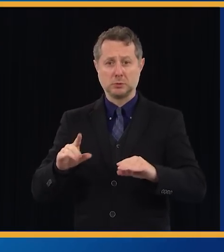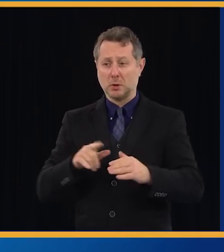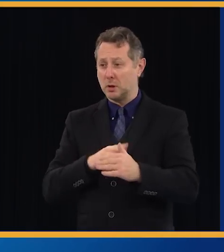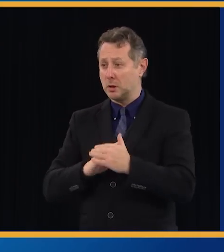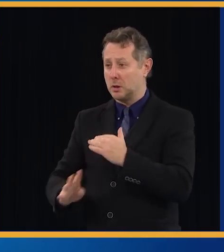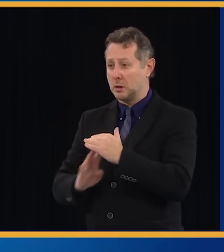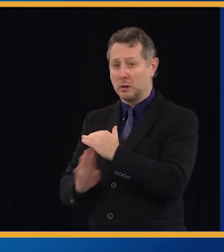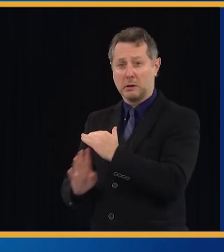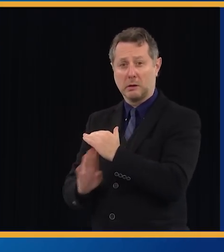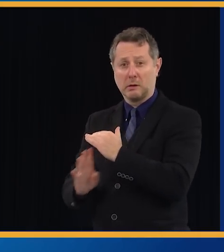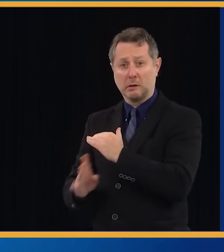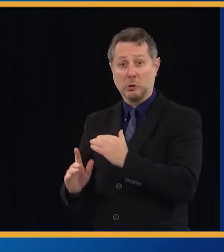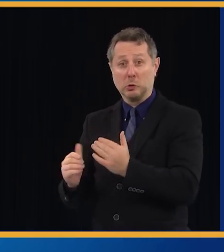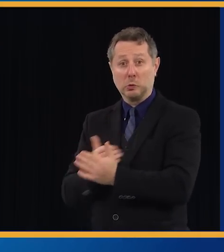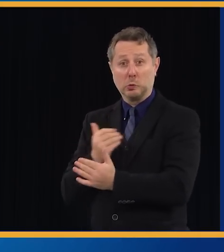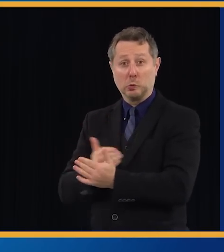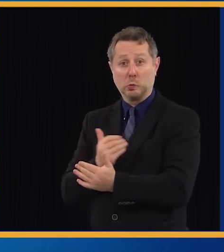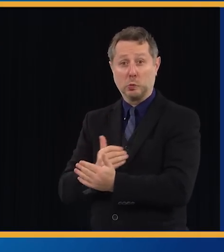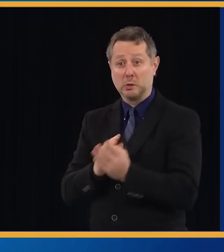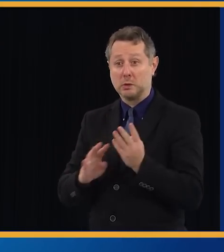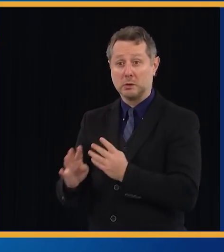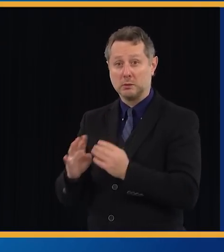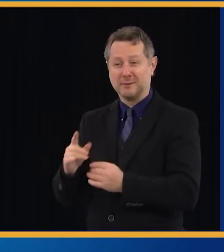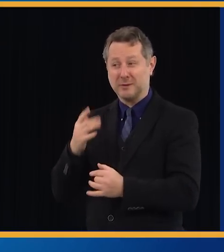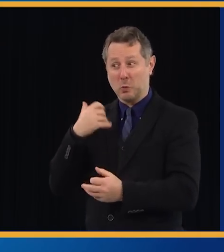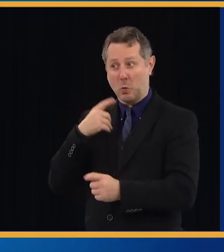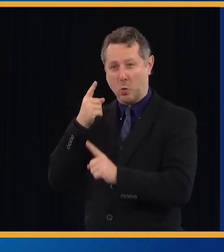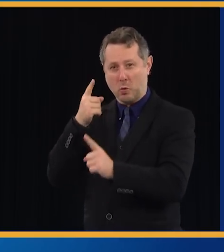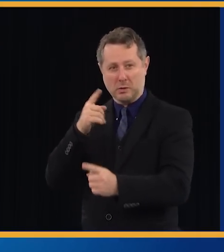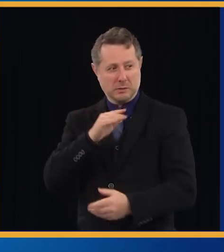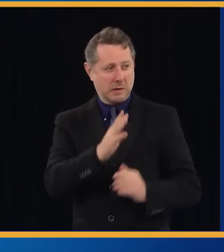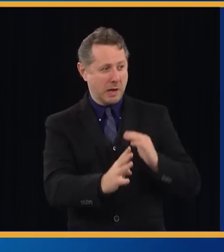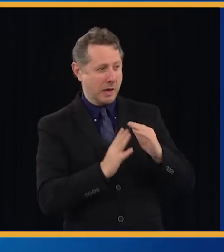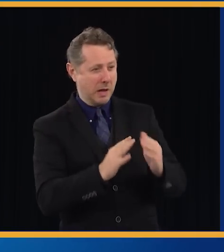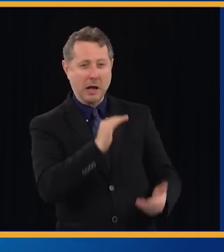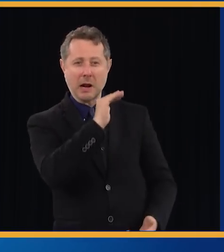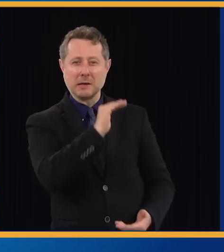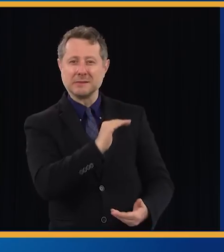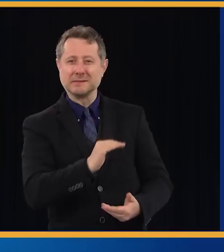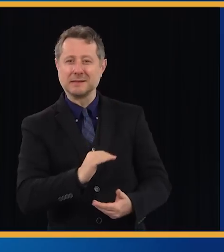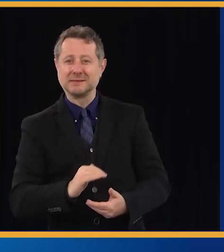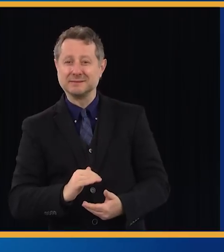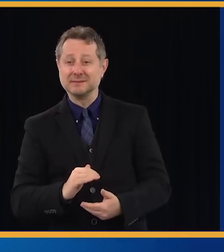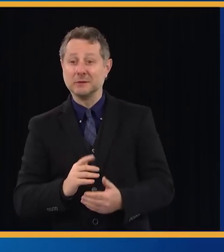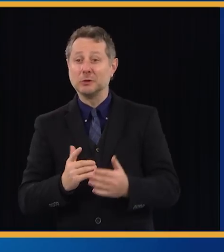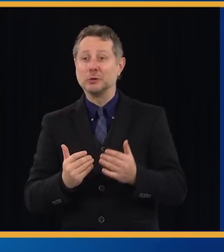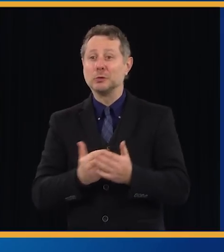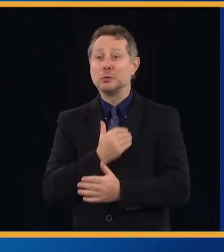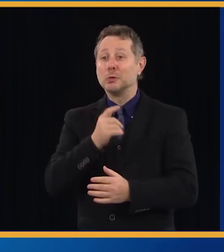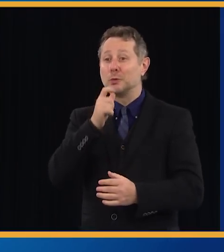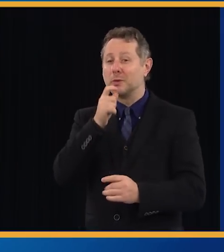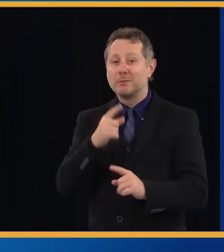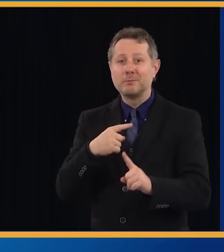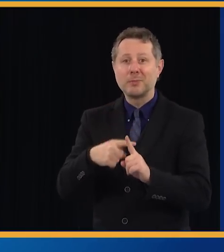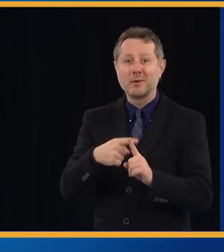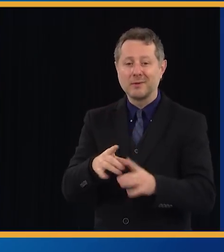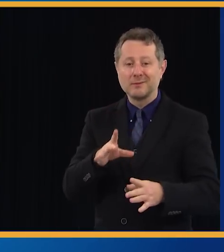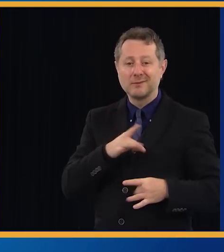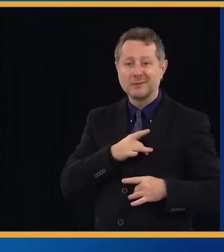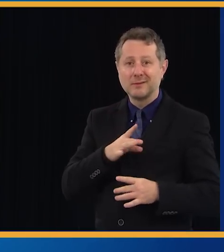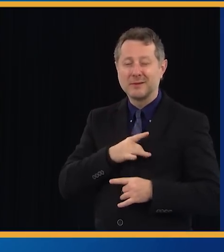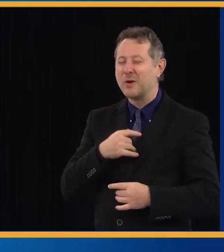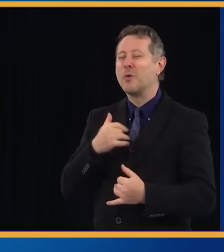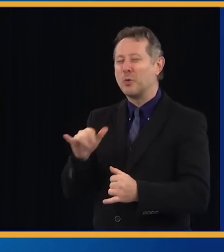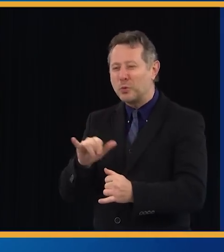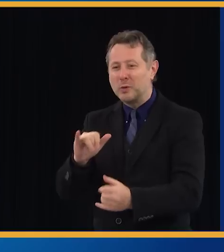door reduced, the number of new infections reduced, so we hit